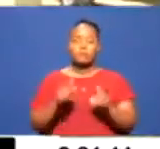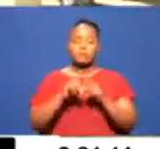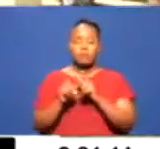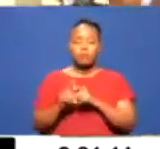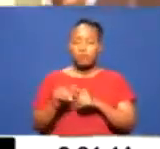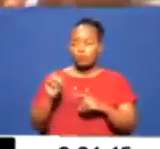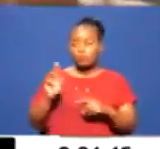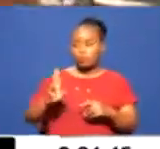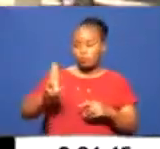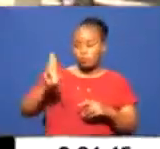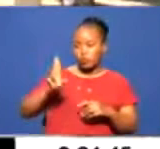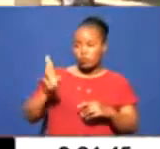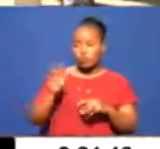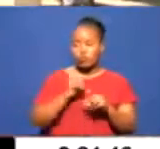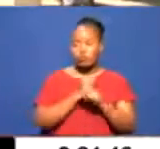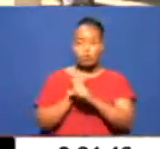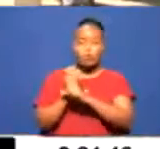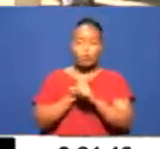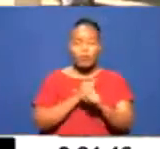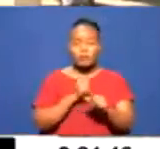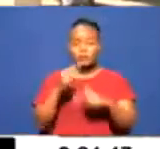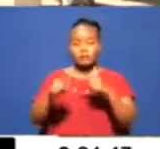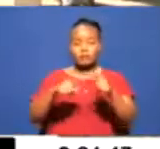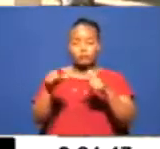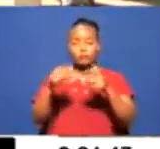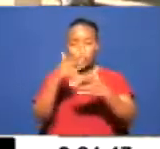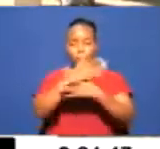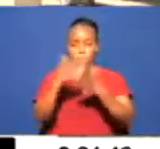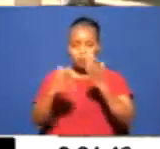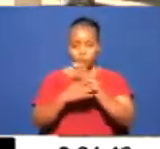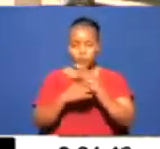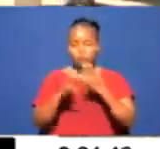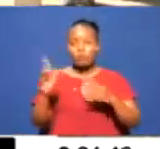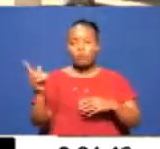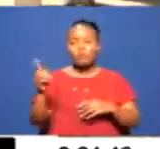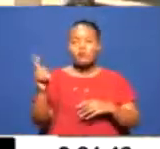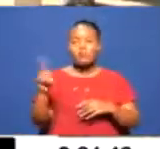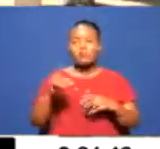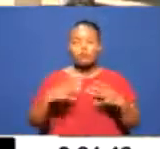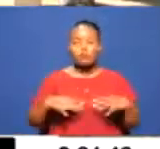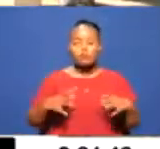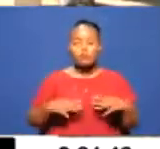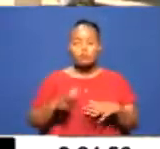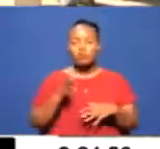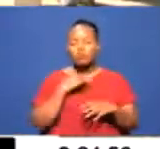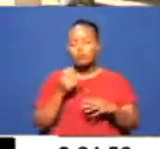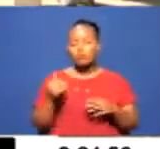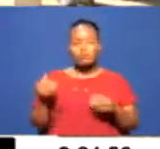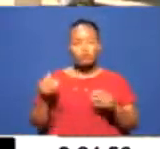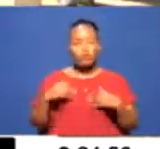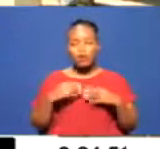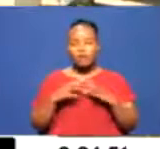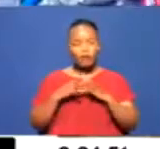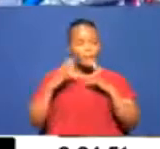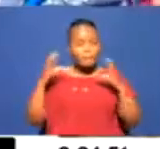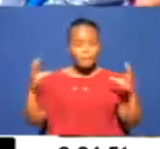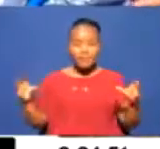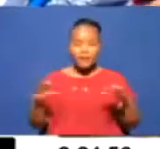under renovation, Nairobi residents say they want a bigger space set aside for recreational activities in the